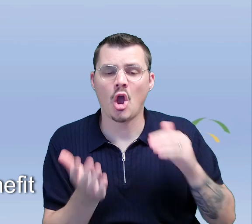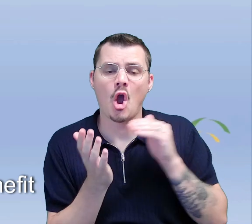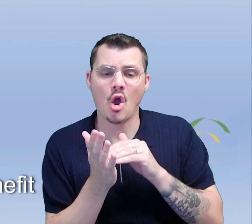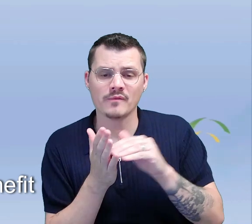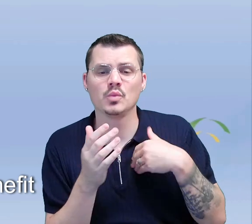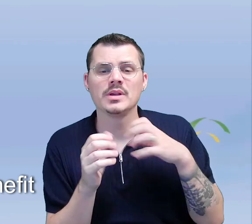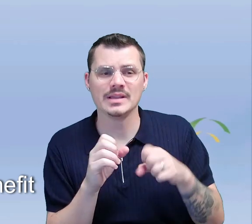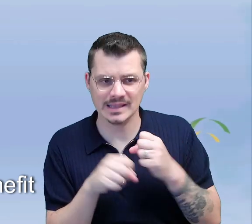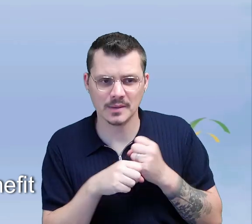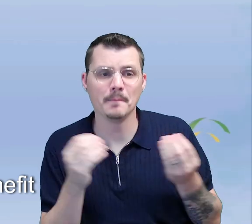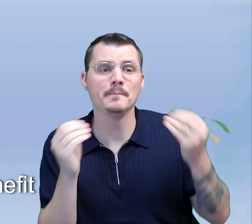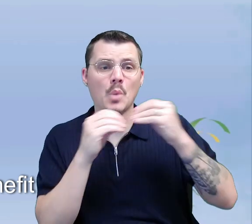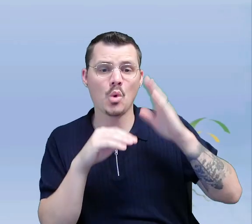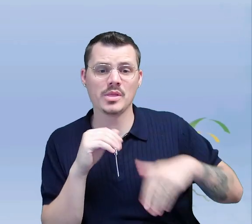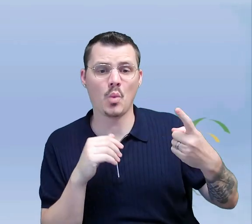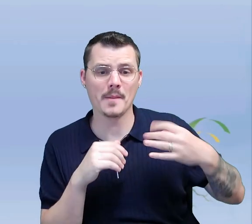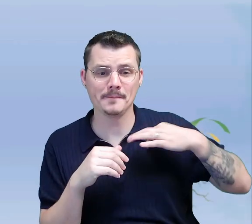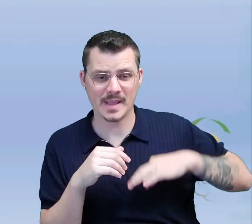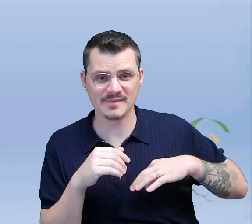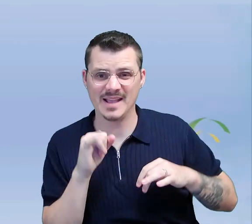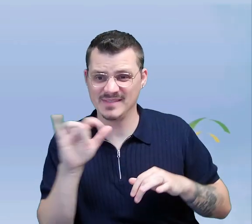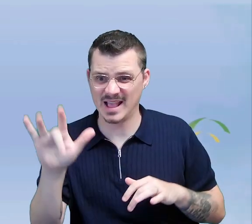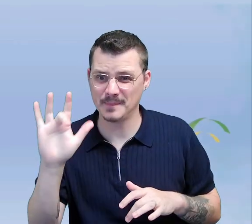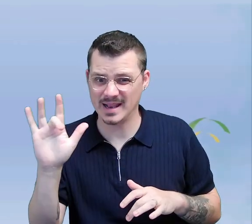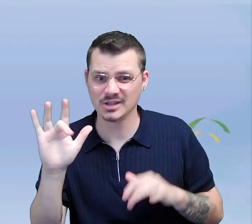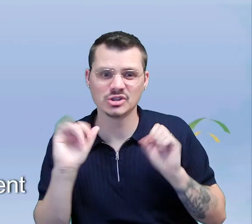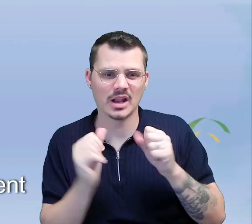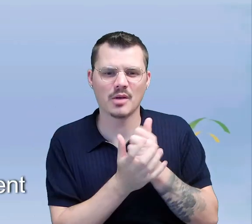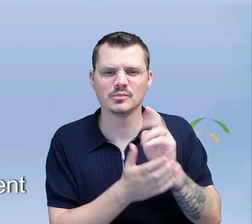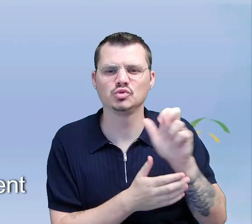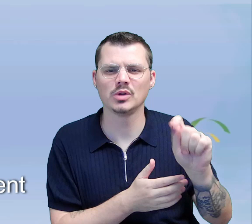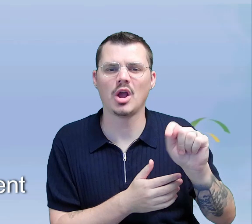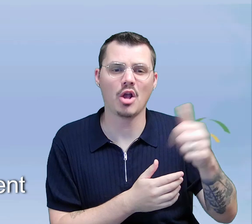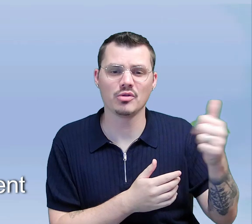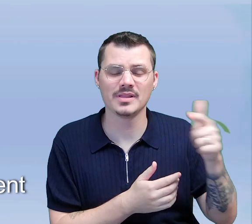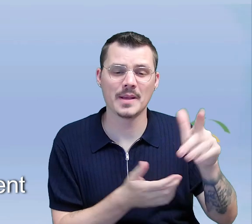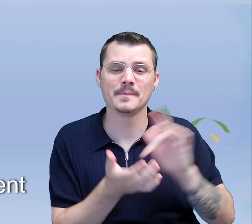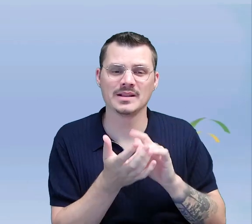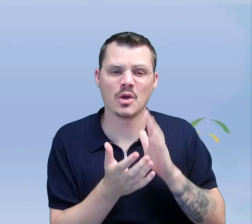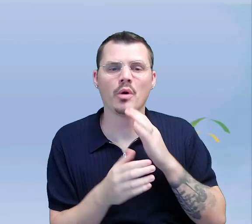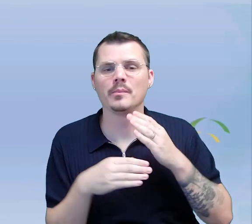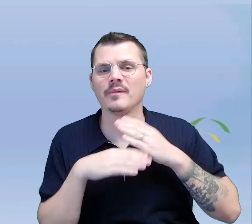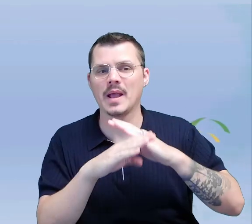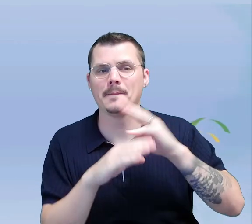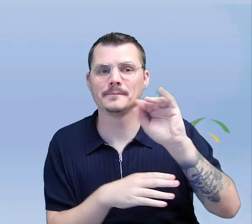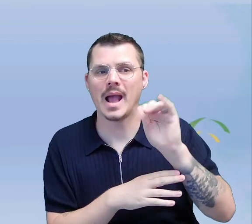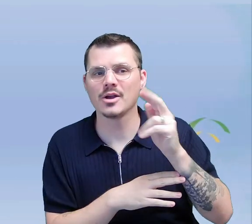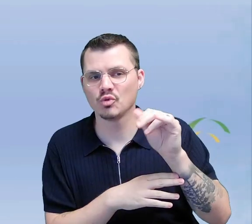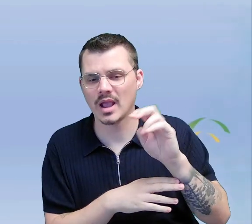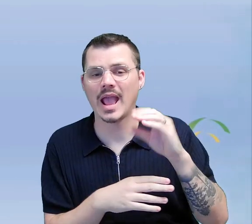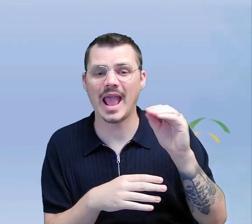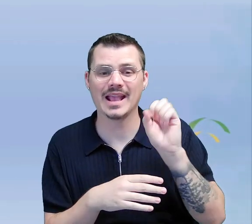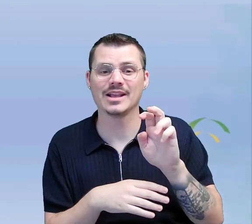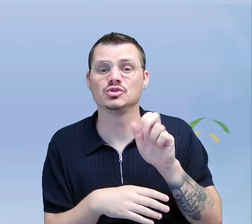We can often get more than one benefit if we use certain medicines. Many of these medicines also prevent migraine headaches and